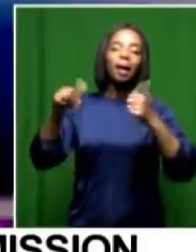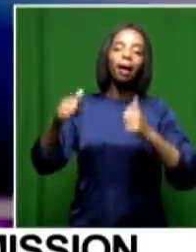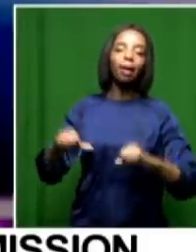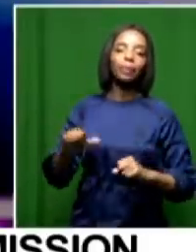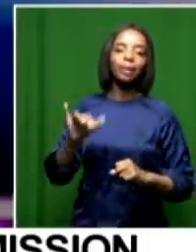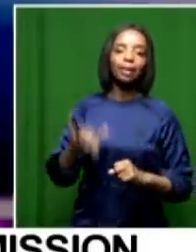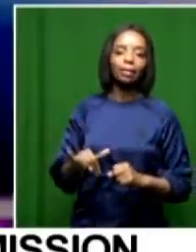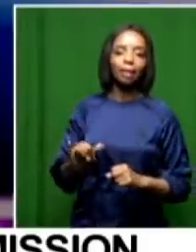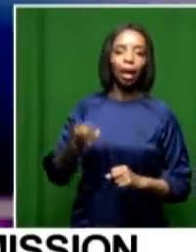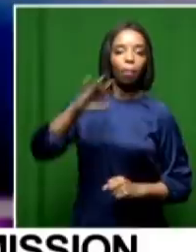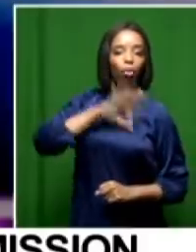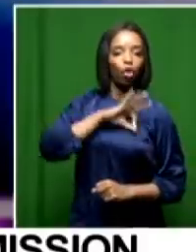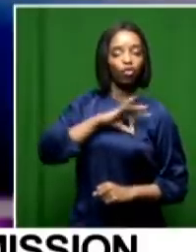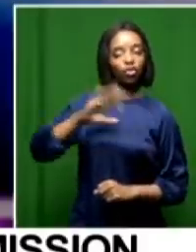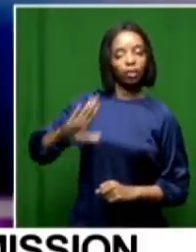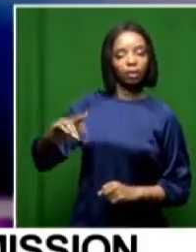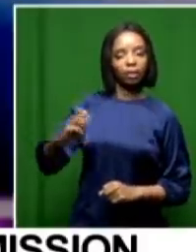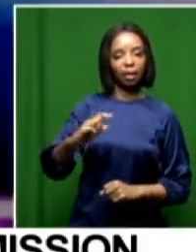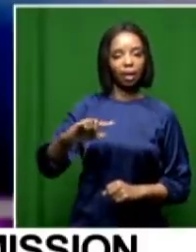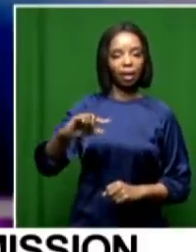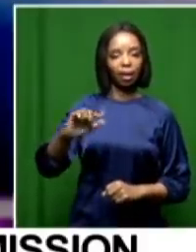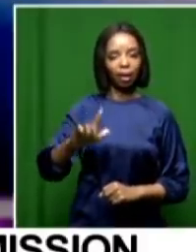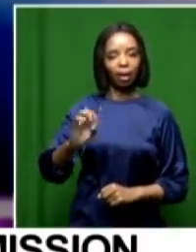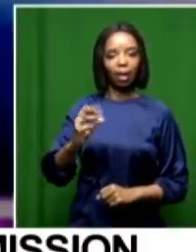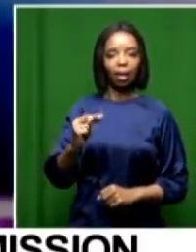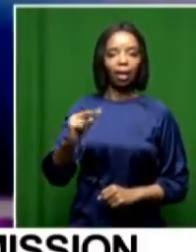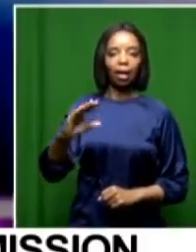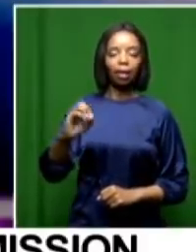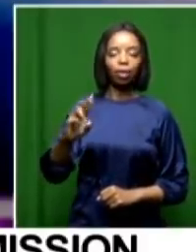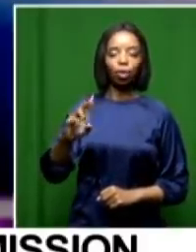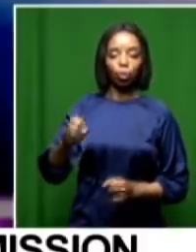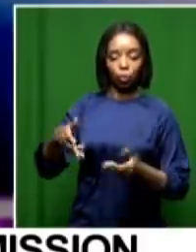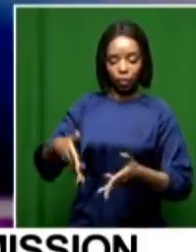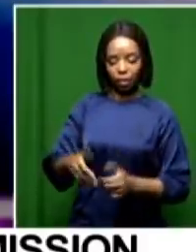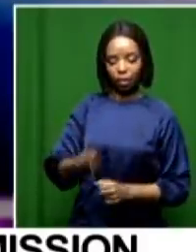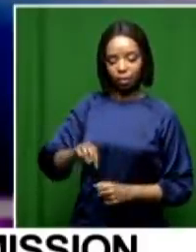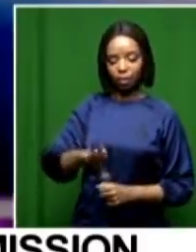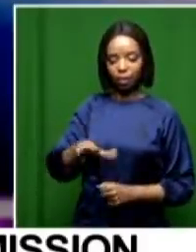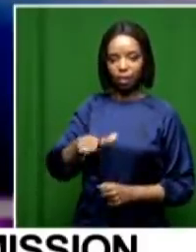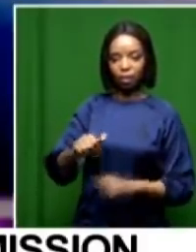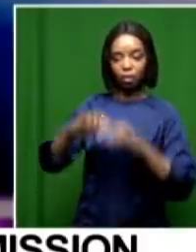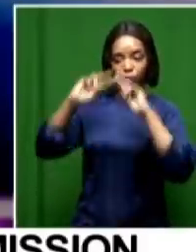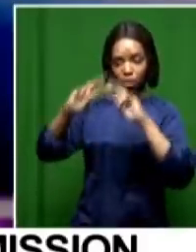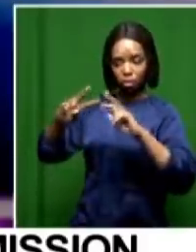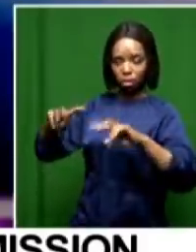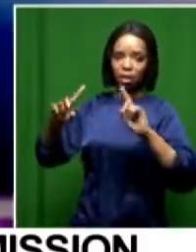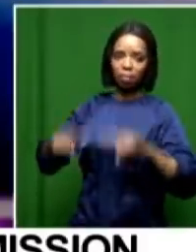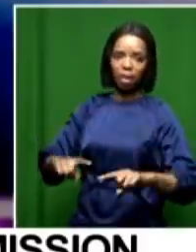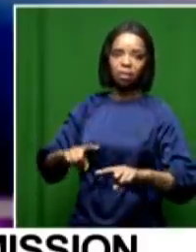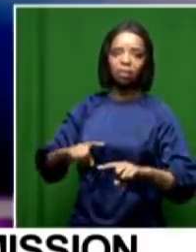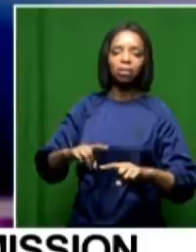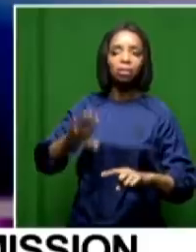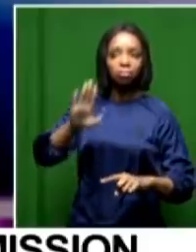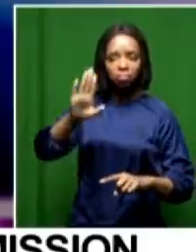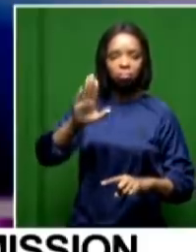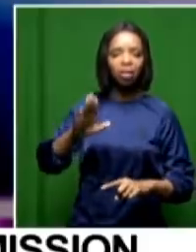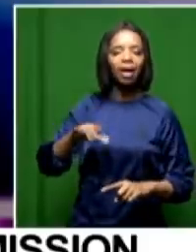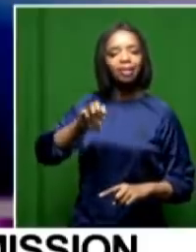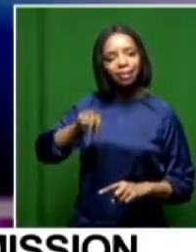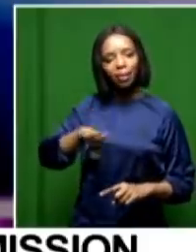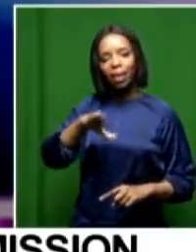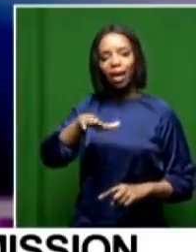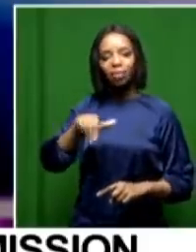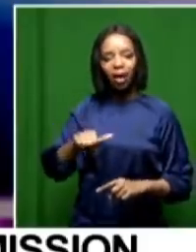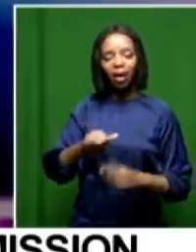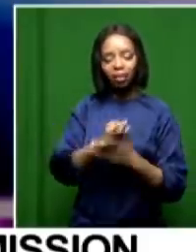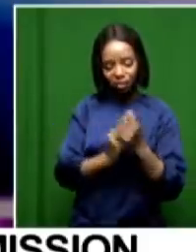So we're calling for a very sophisticated type of investigation that must be independent from the president of South Africa, independent from the departments of South Africa,